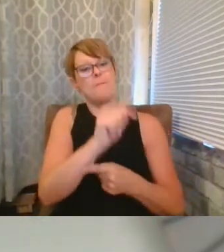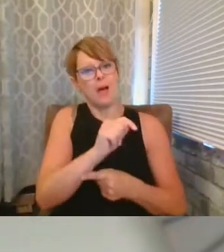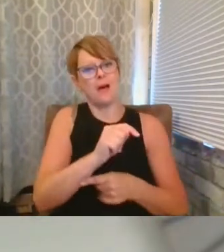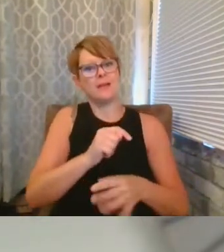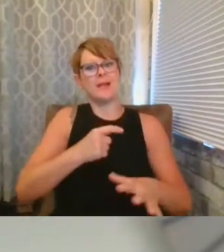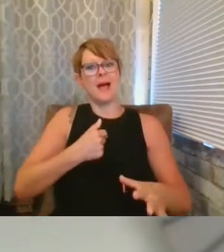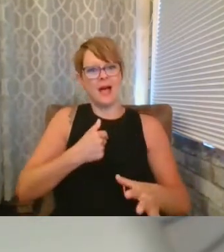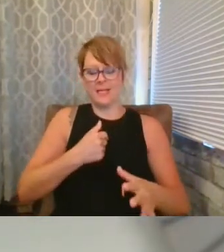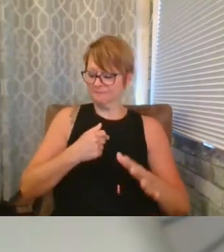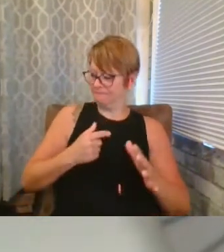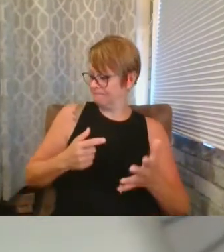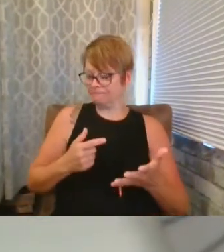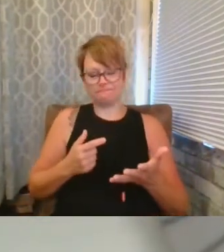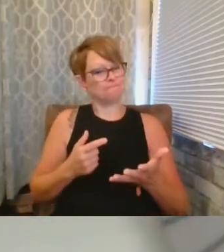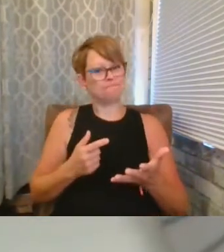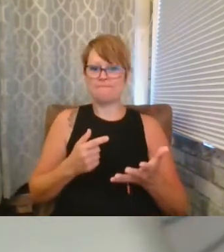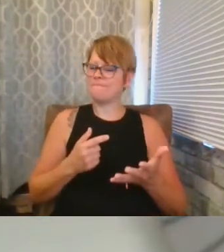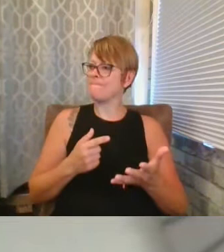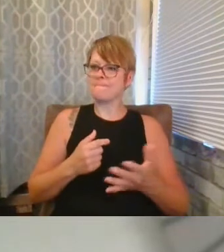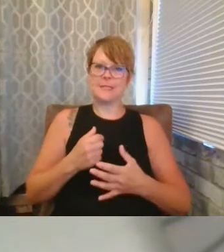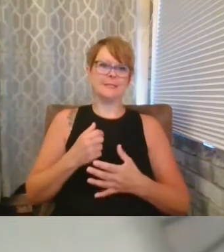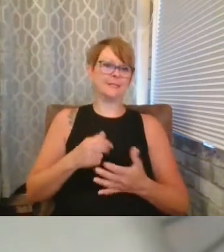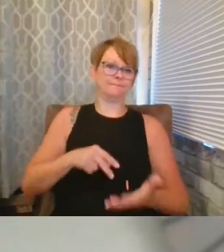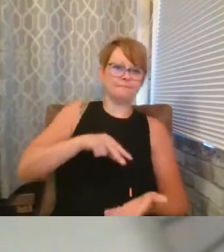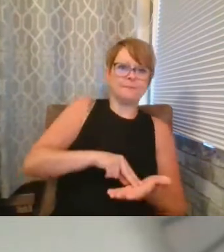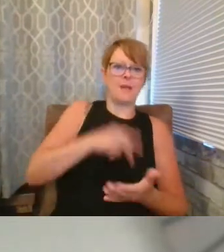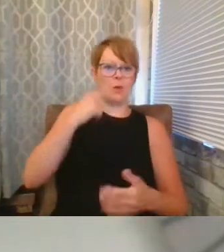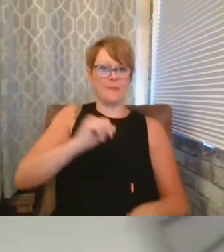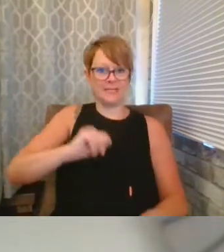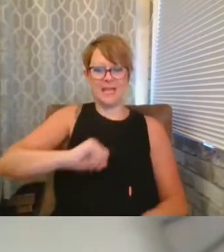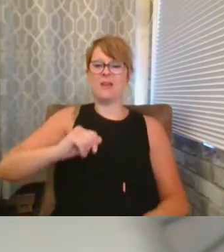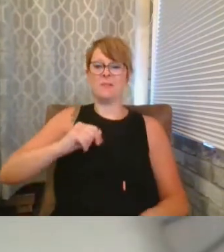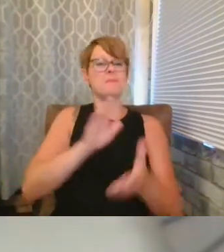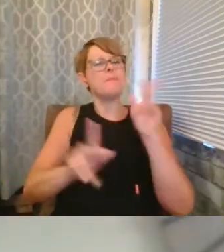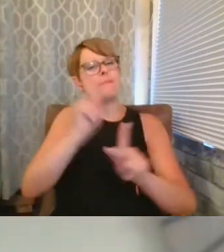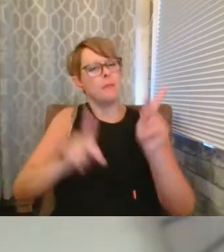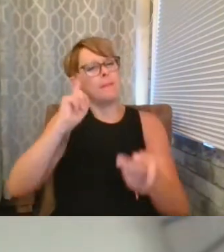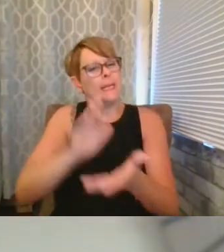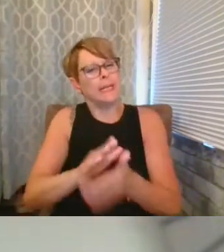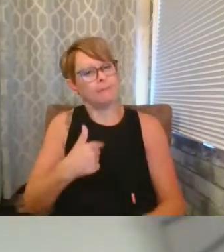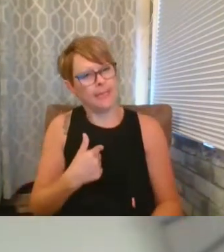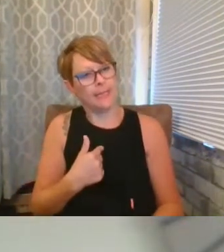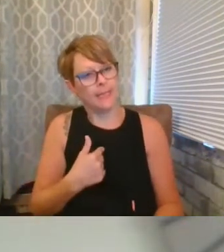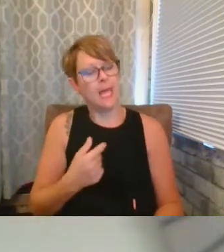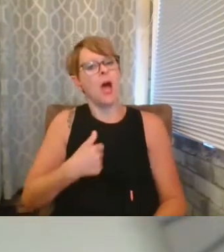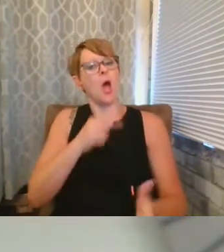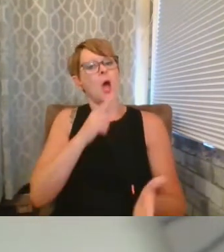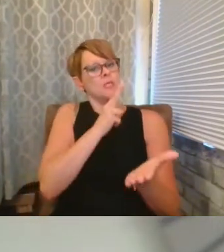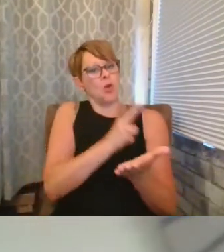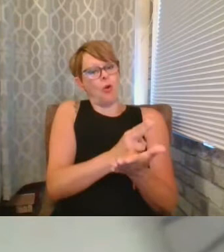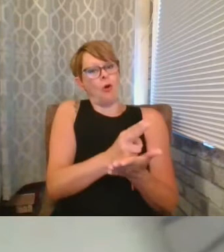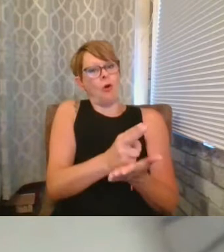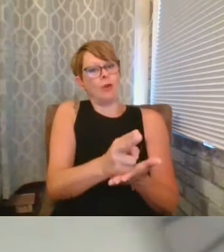myself. People believed me because I did what I was truthful from inside, no